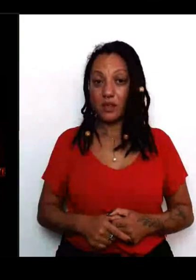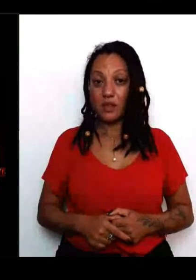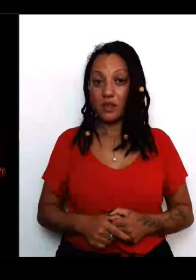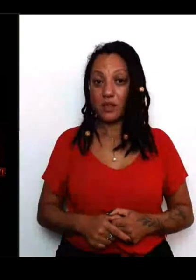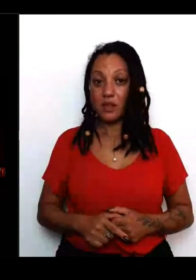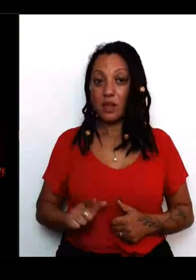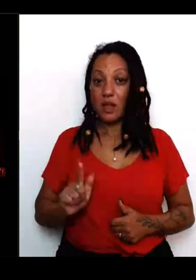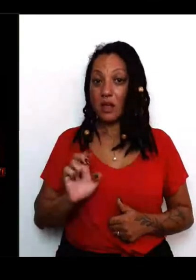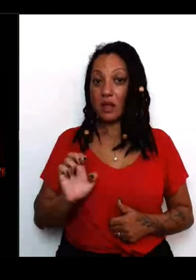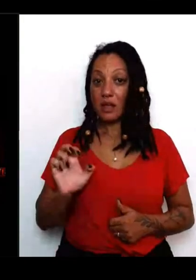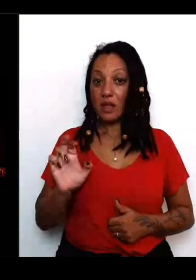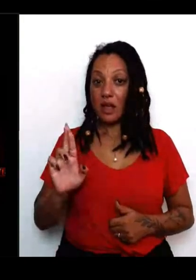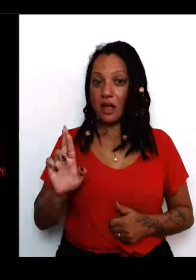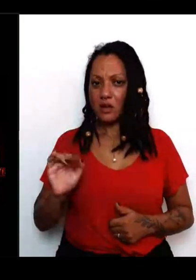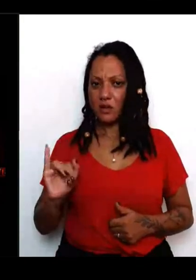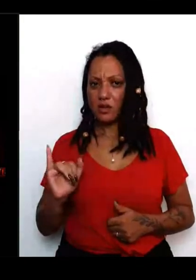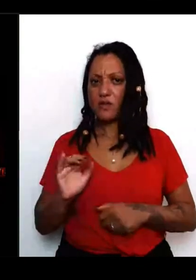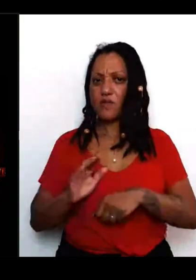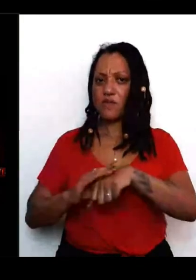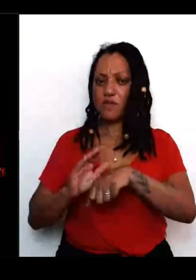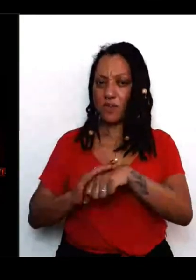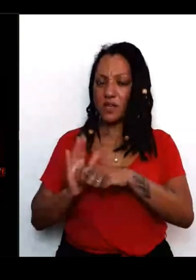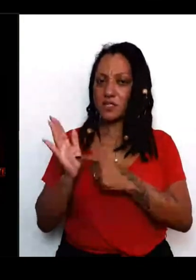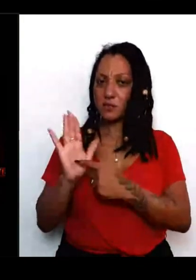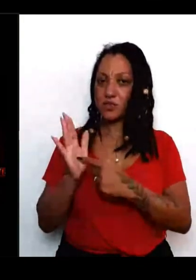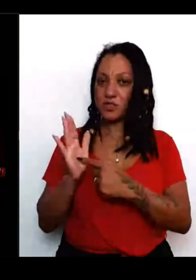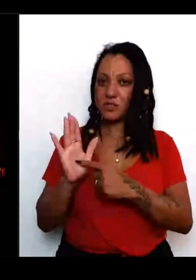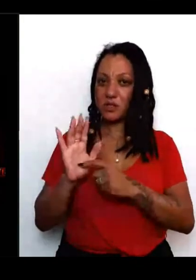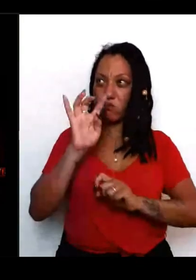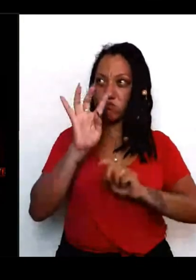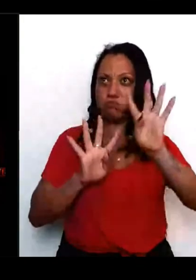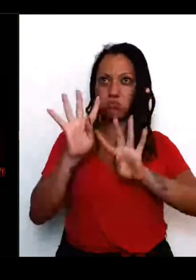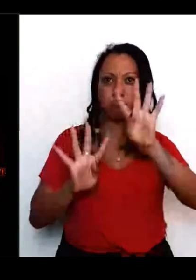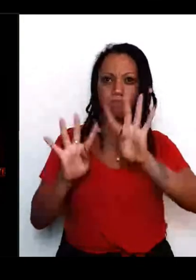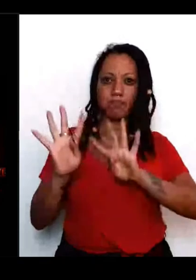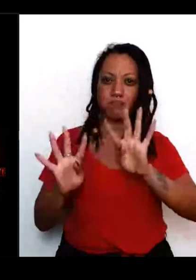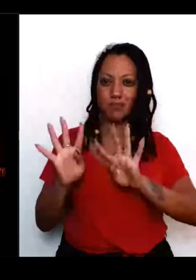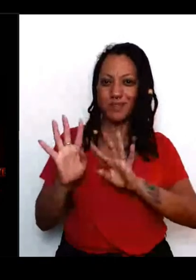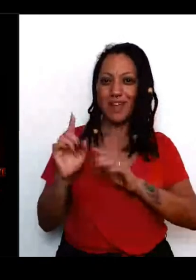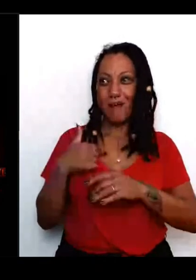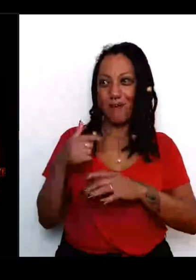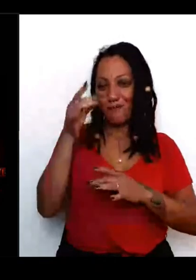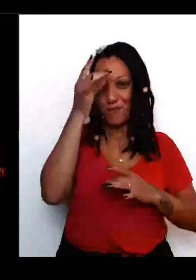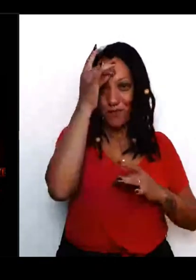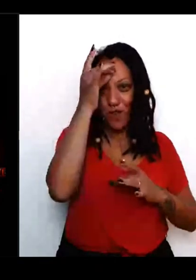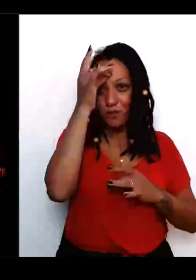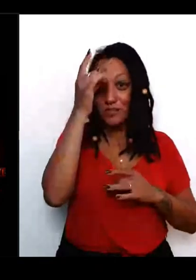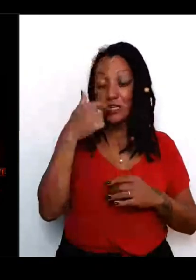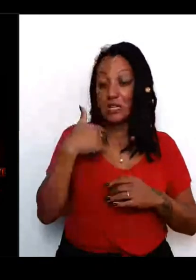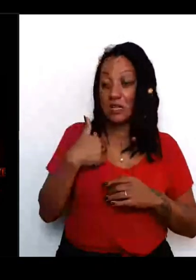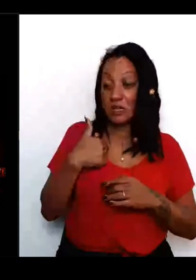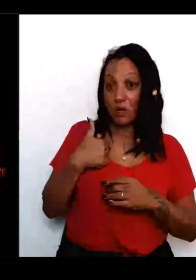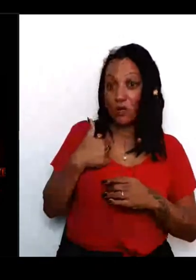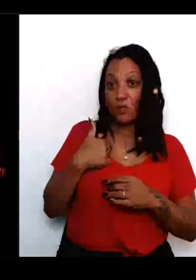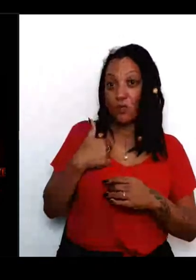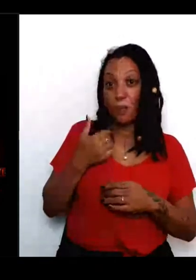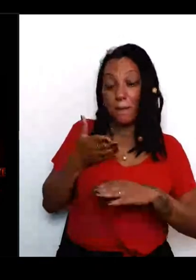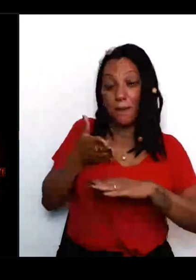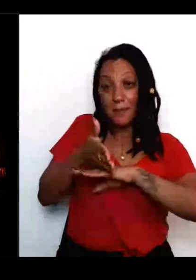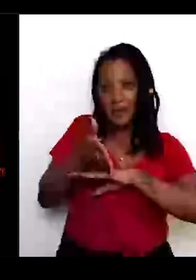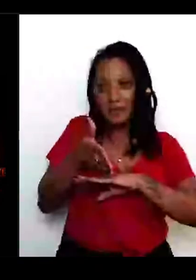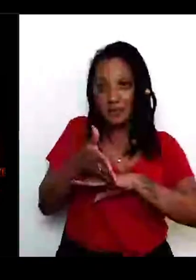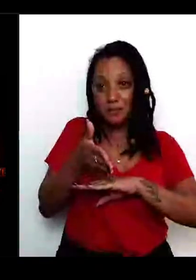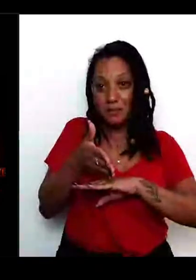Glenn Phillips I was invited to participate many of my colleagues from the